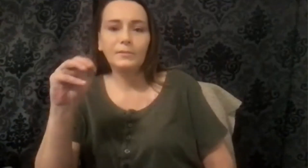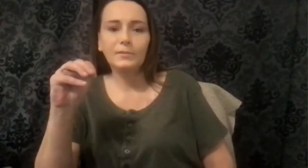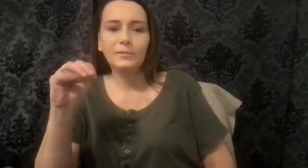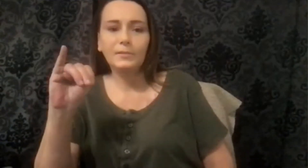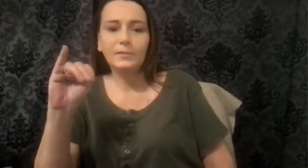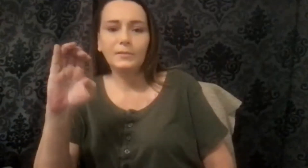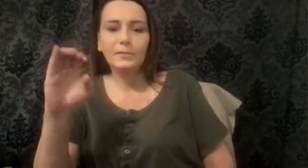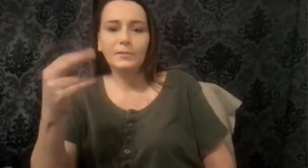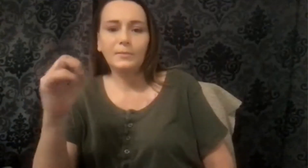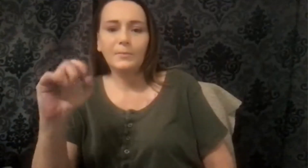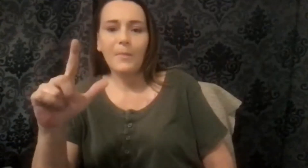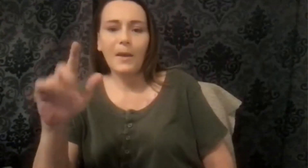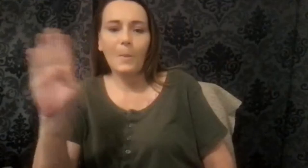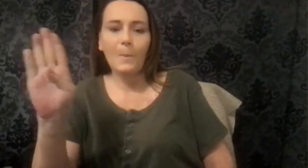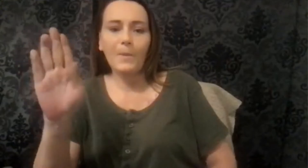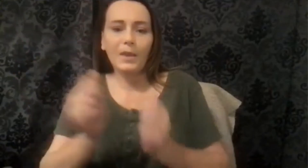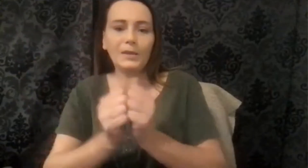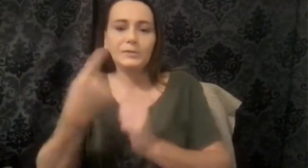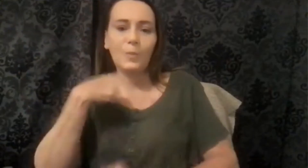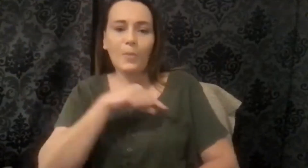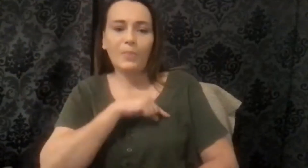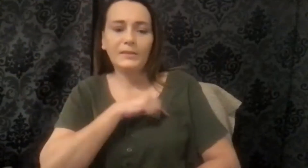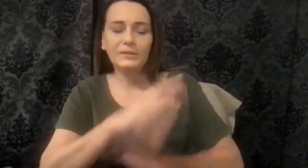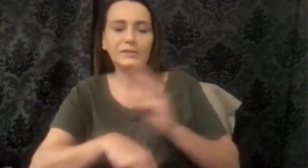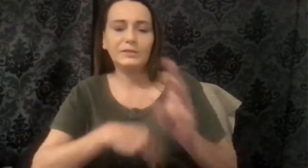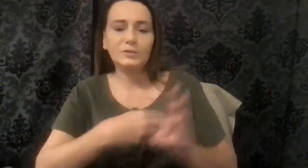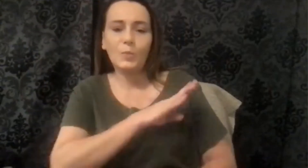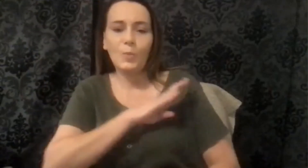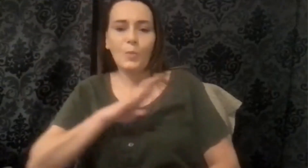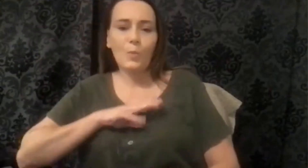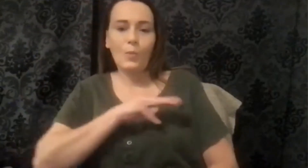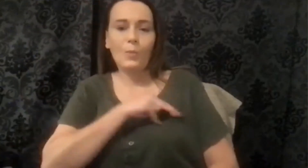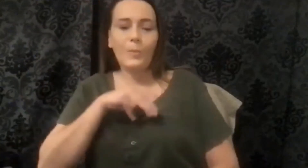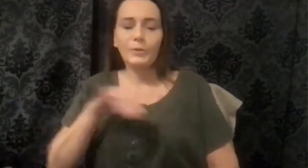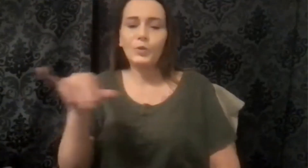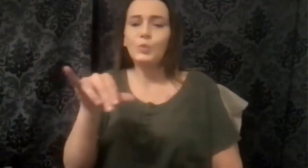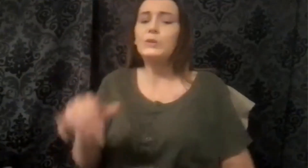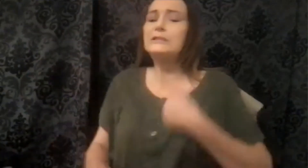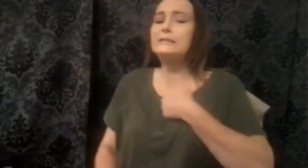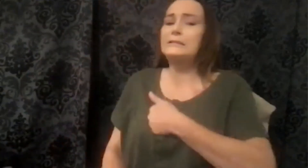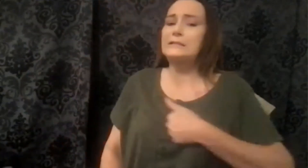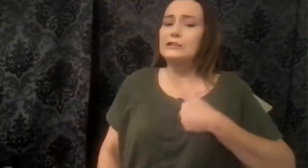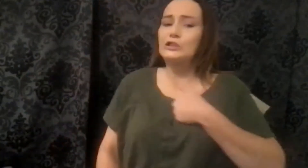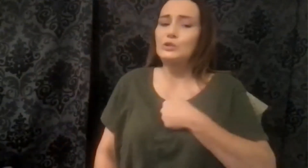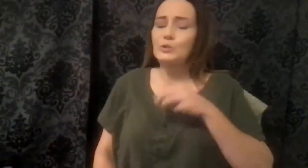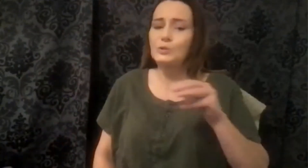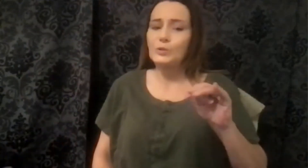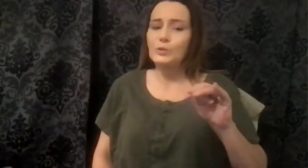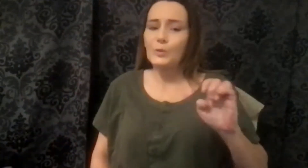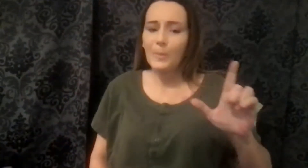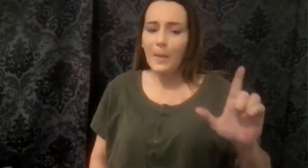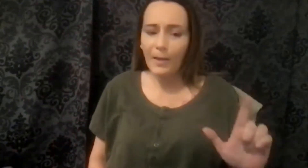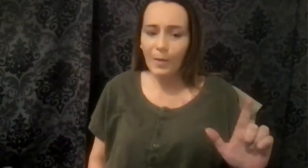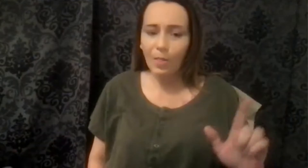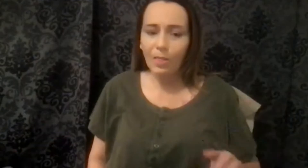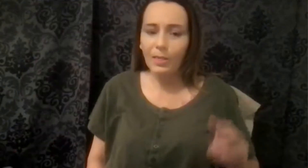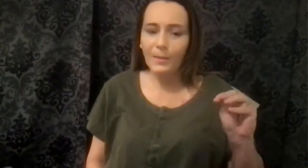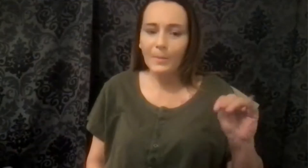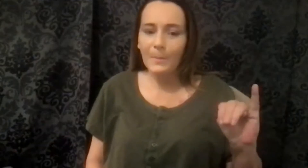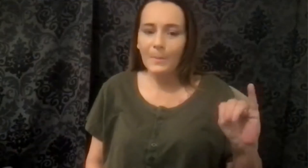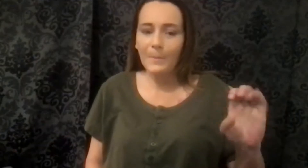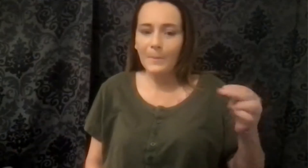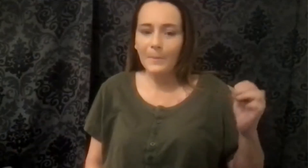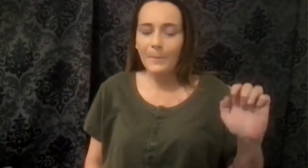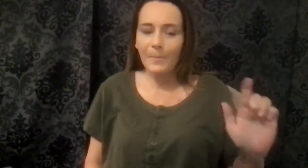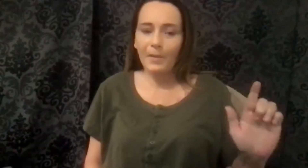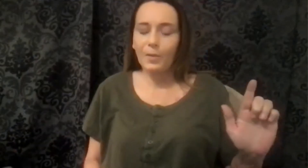board member as well. Oh, sorry, Michael. Yeah. Yeah. Michael might want to give a shout out there. I don't know if